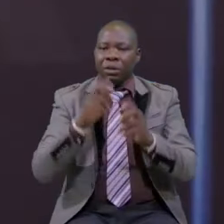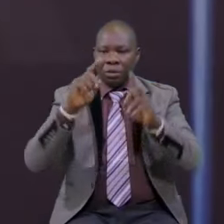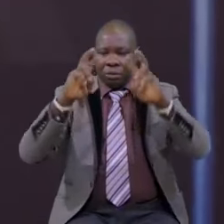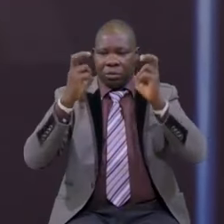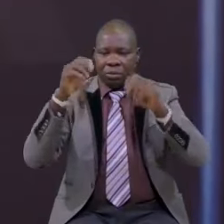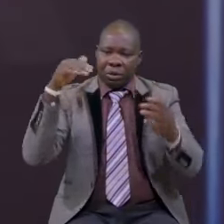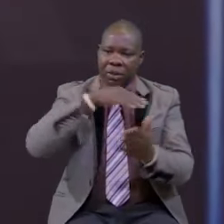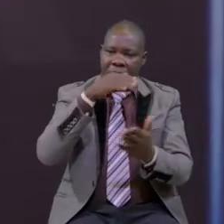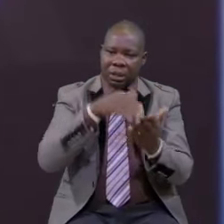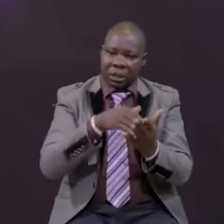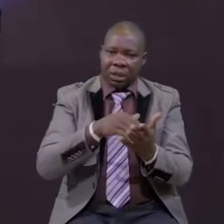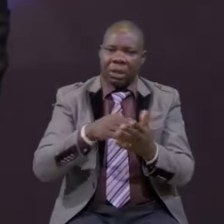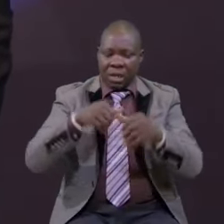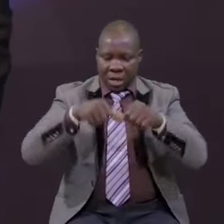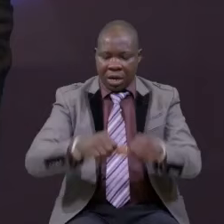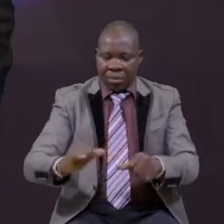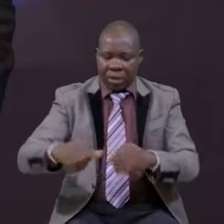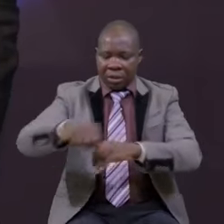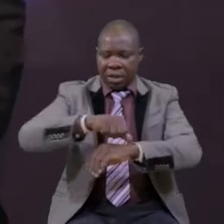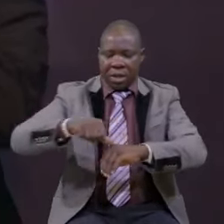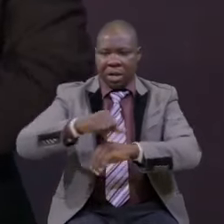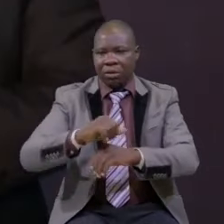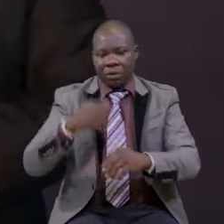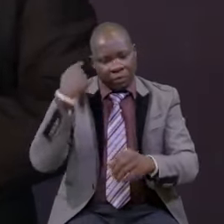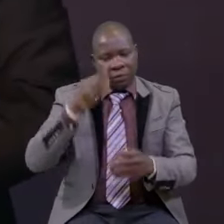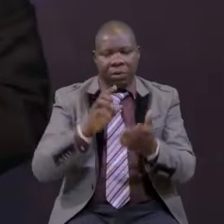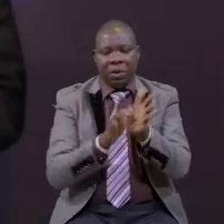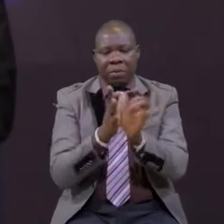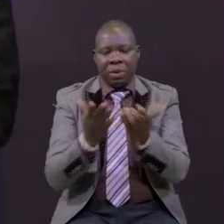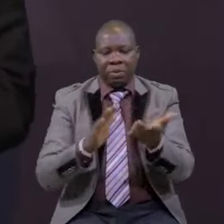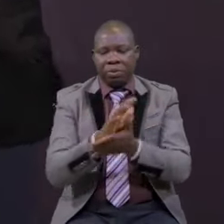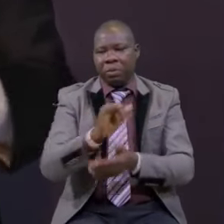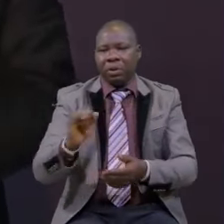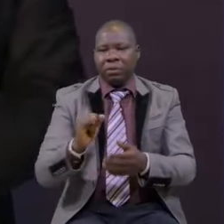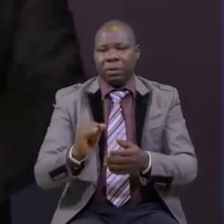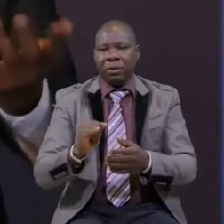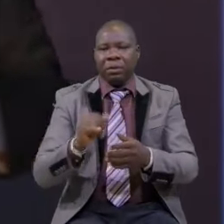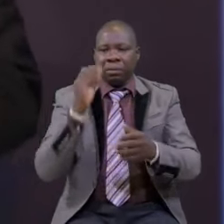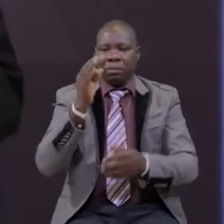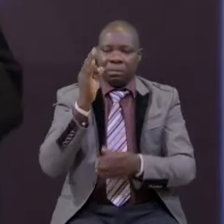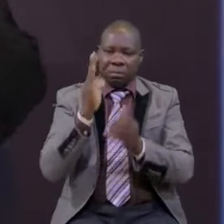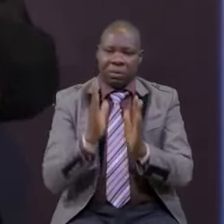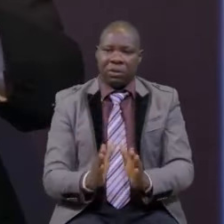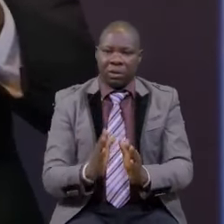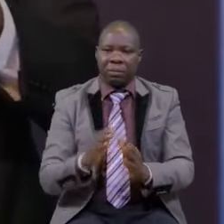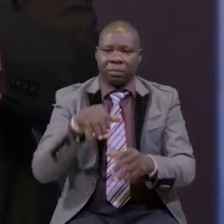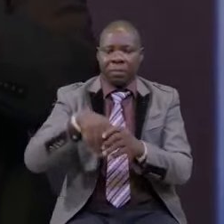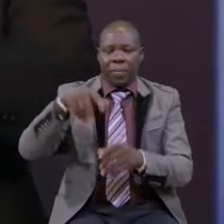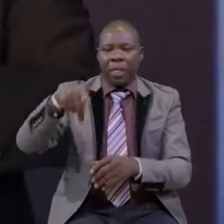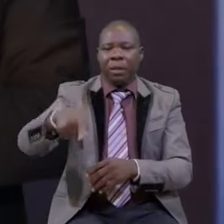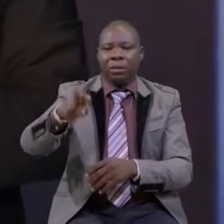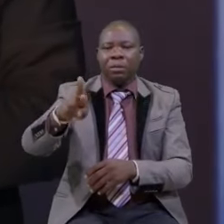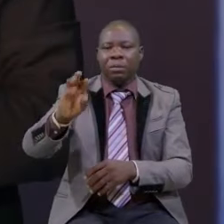anointing for Bible believing ministers. We're looking at Proverbs chapter 1, verse 23. It said, "Turn